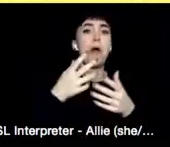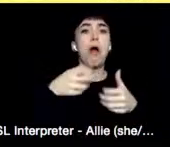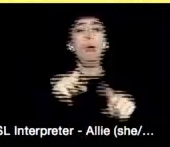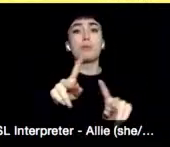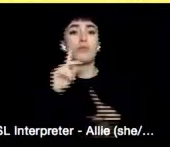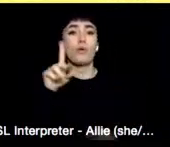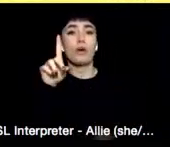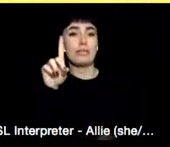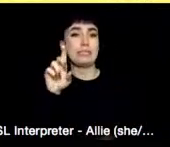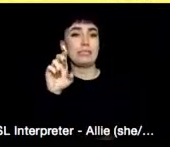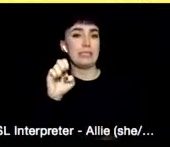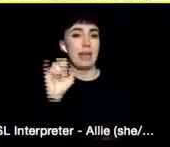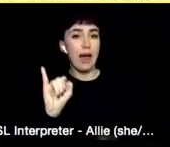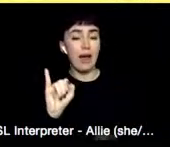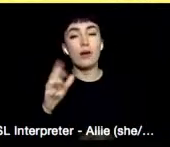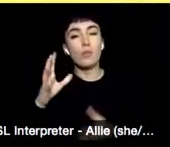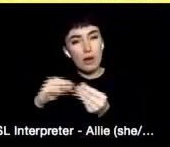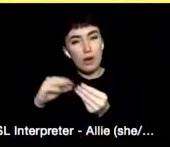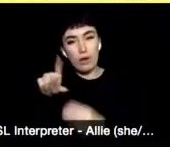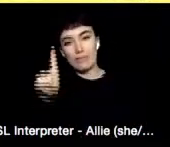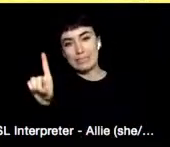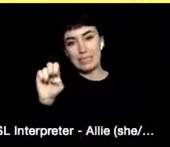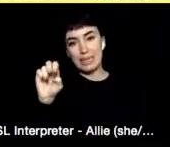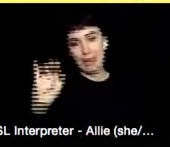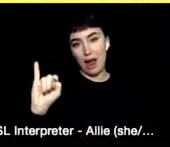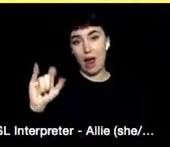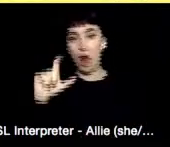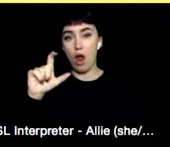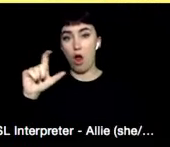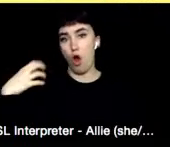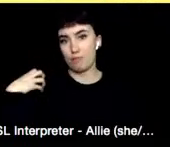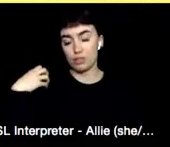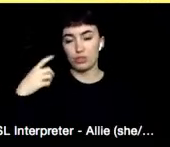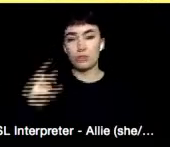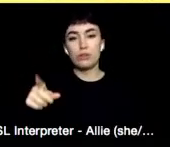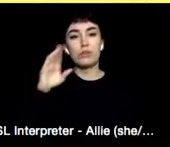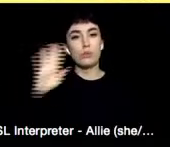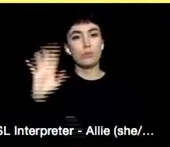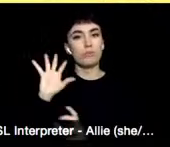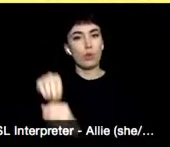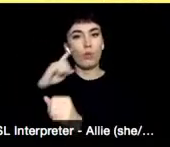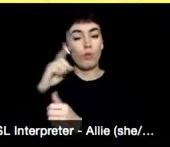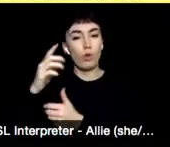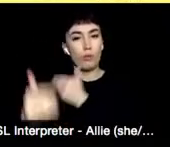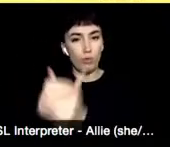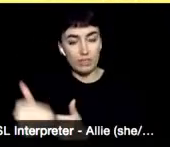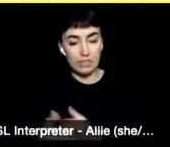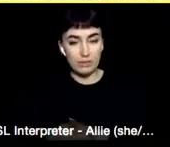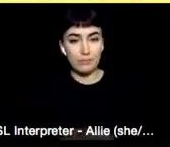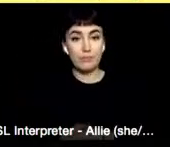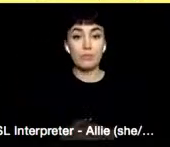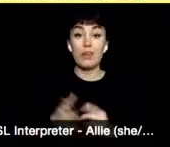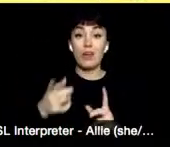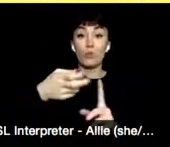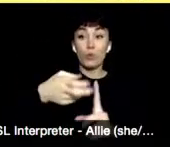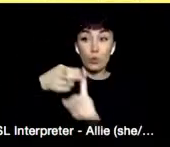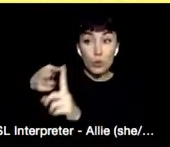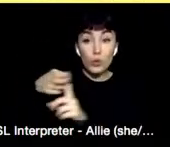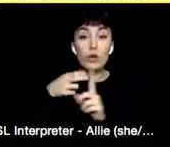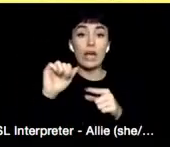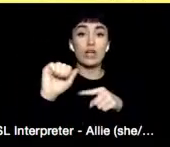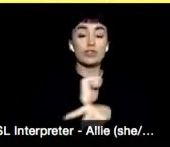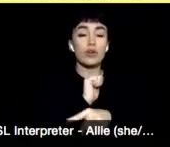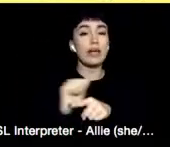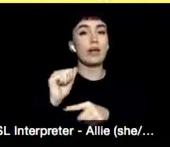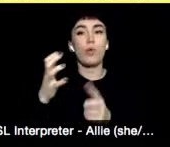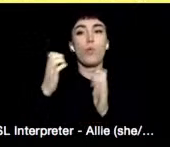mentioned, that we have a DEI officer is also being worked into the process. But recruiting, training, and having a diverse and